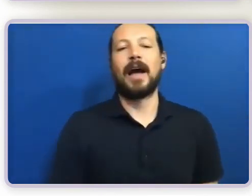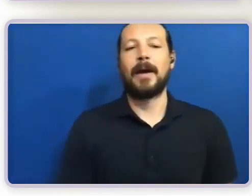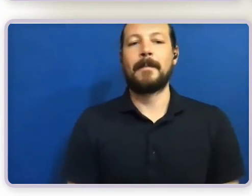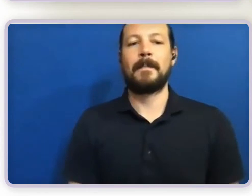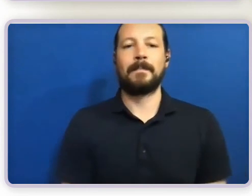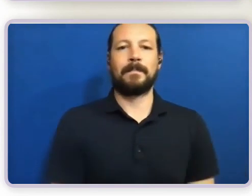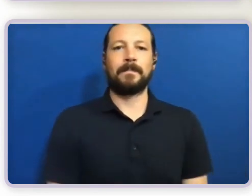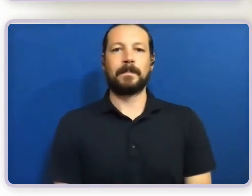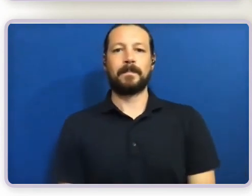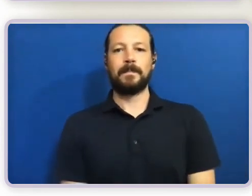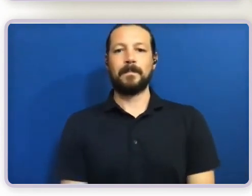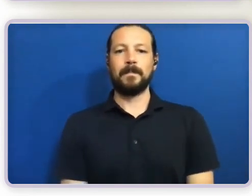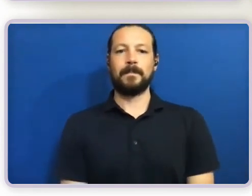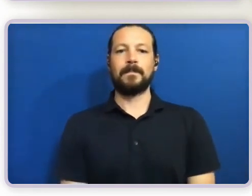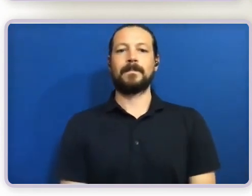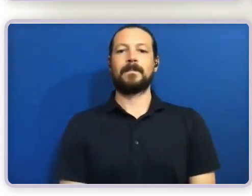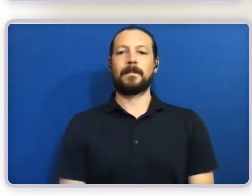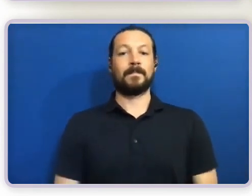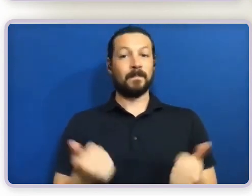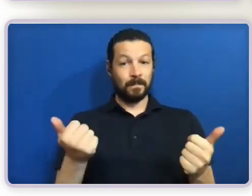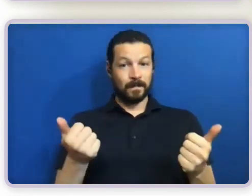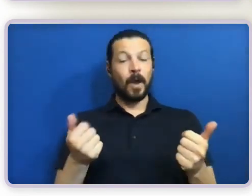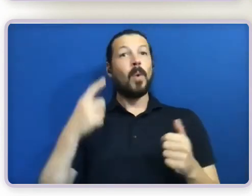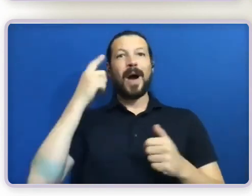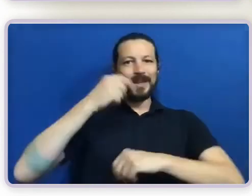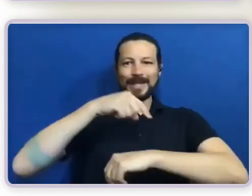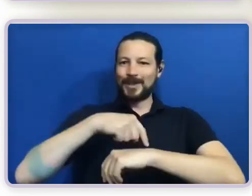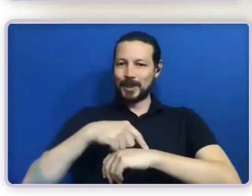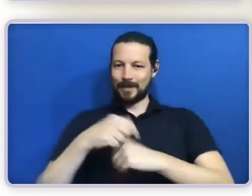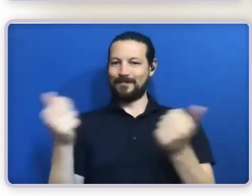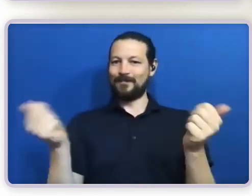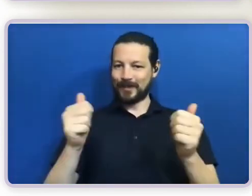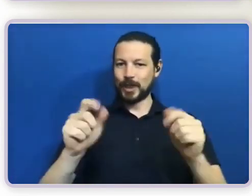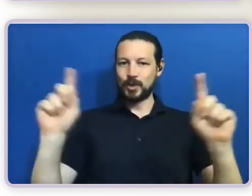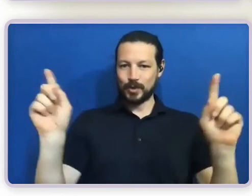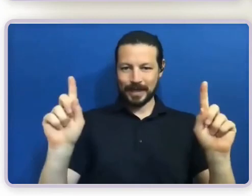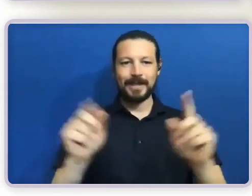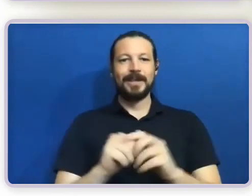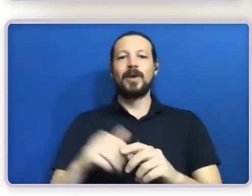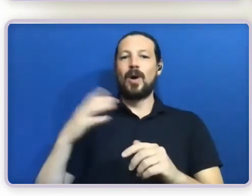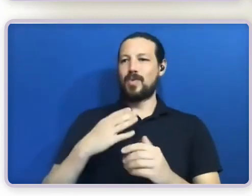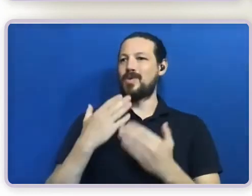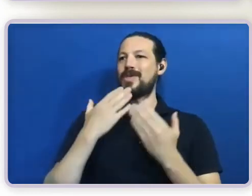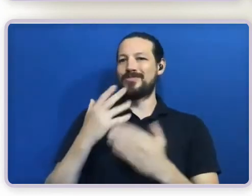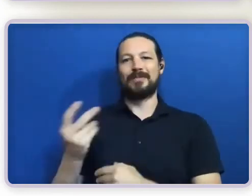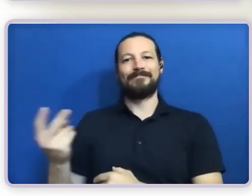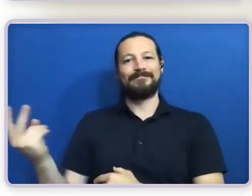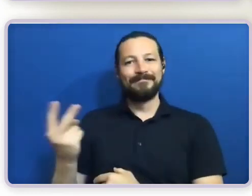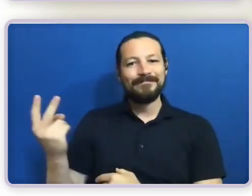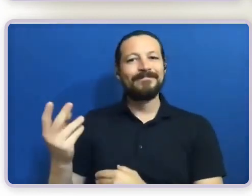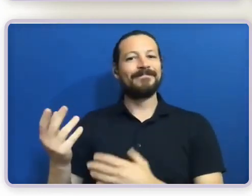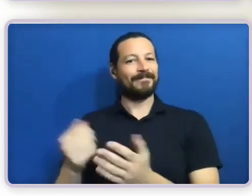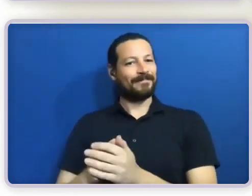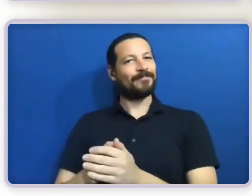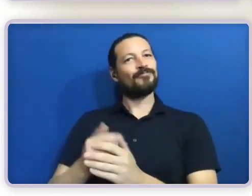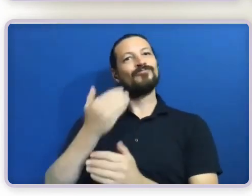Great. Okay, so I think that's all we have time for today. So I would like to thank you both for giving us your time today to present on